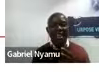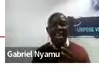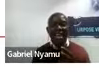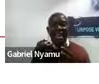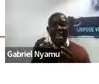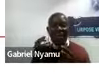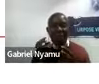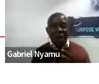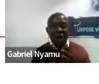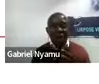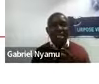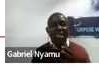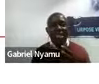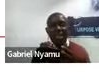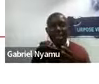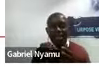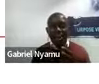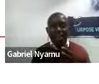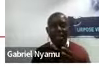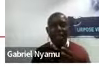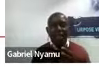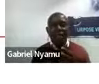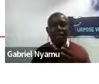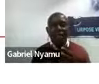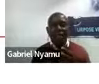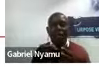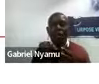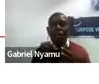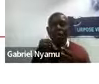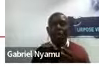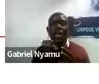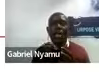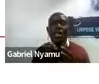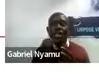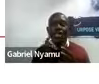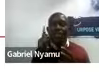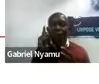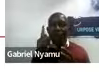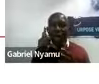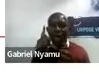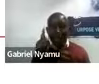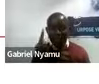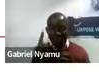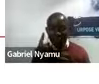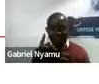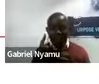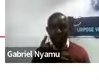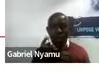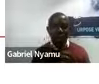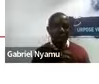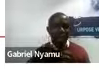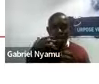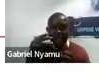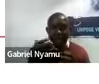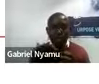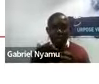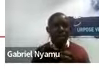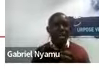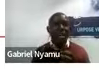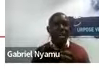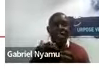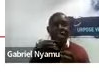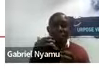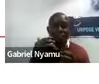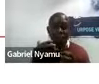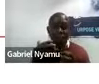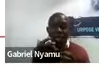species. Flowers, there are some insects which only see one color. So if you study insects, you'll